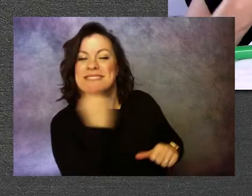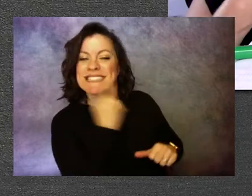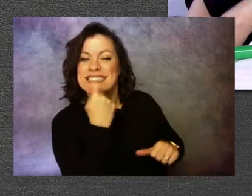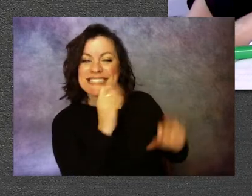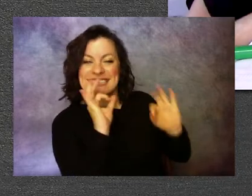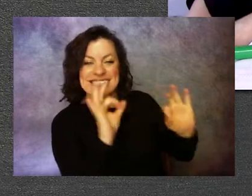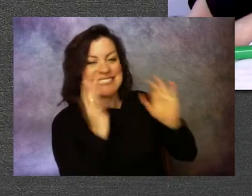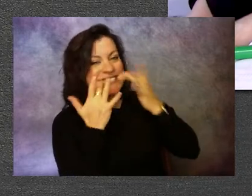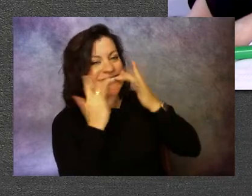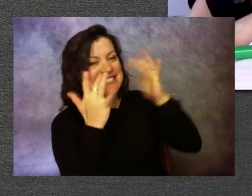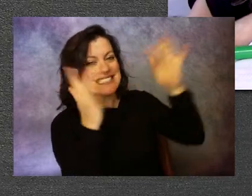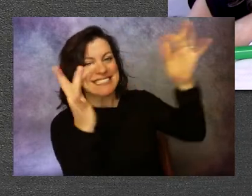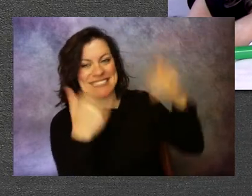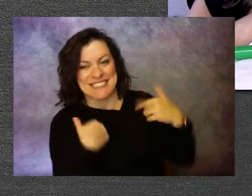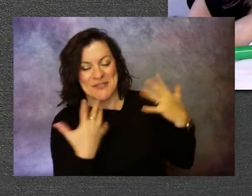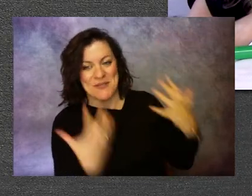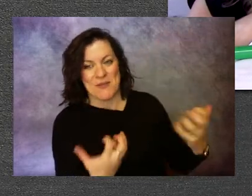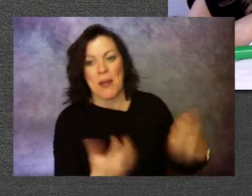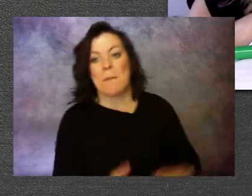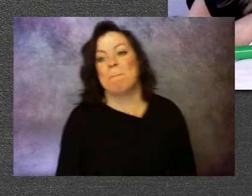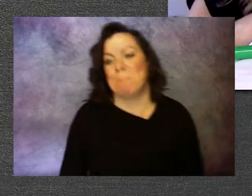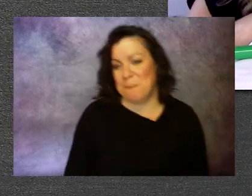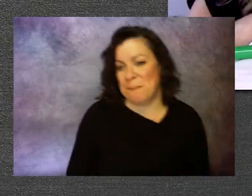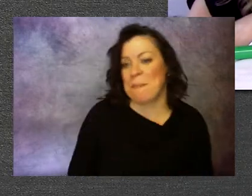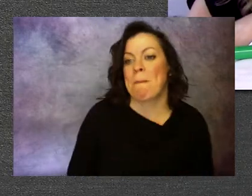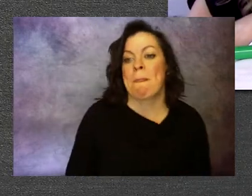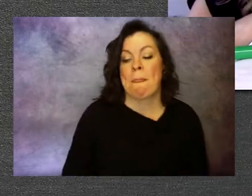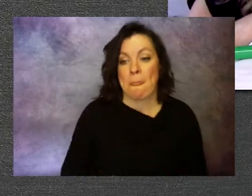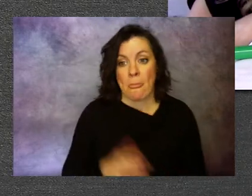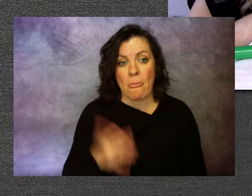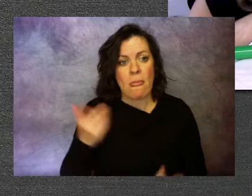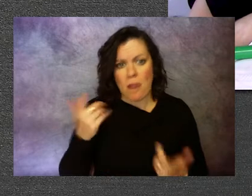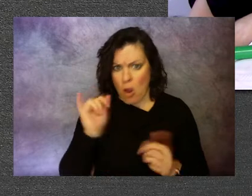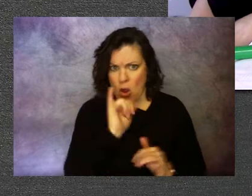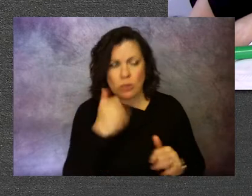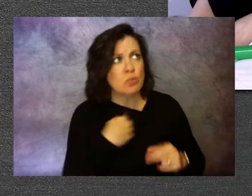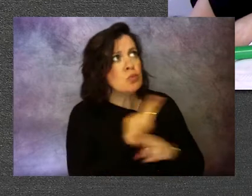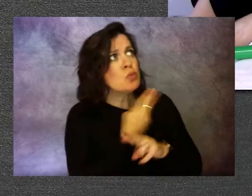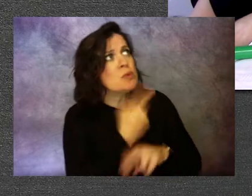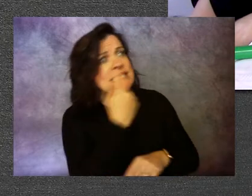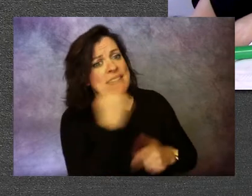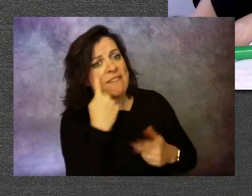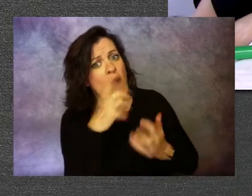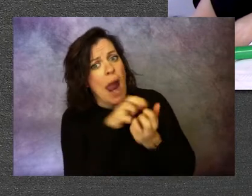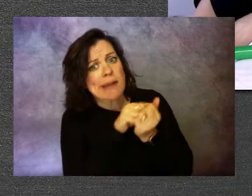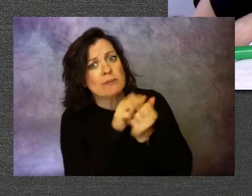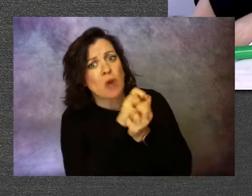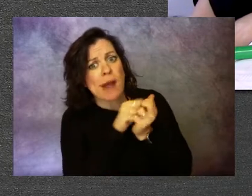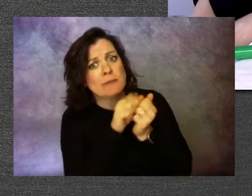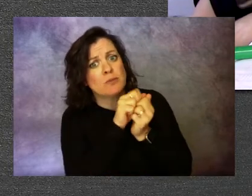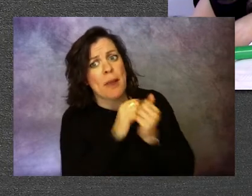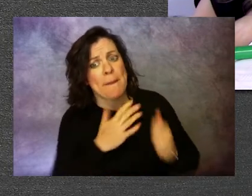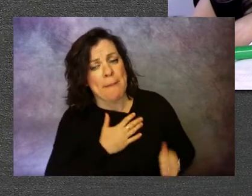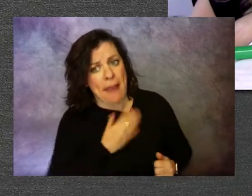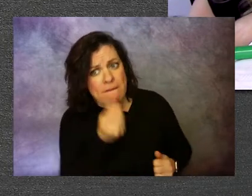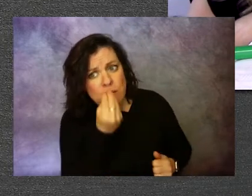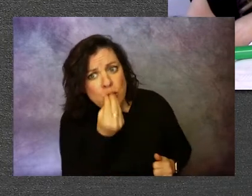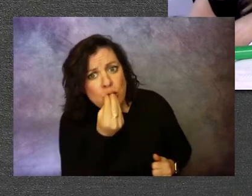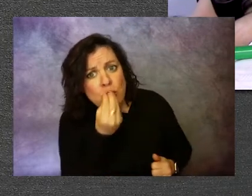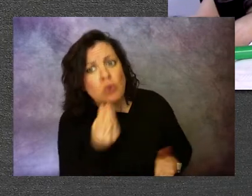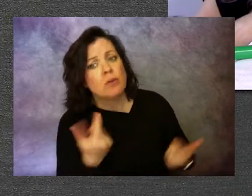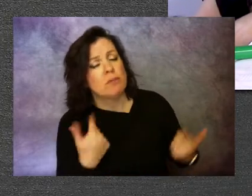That's right. What do you use your teeth for? Oh, I use them to eat my food. You have to have healthy teeth to eat your food.